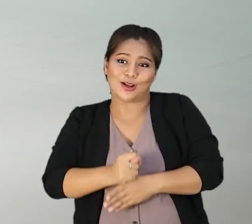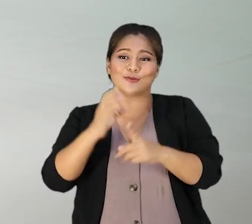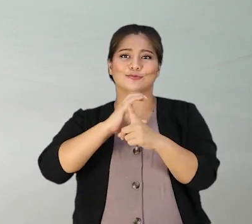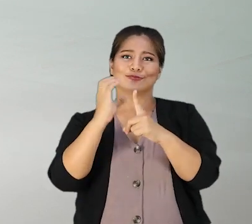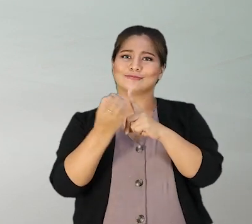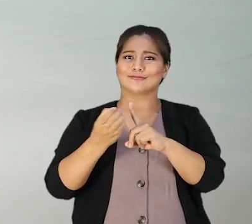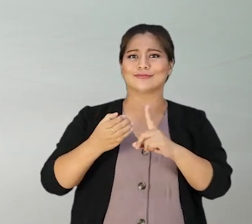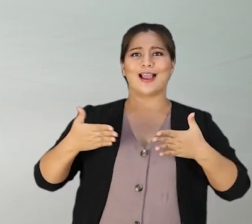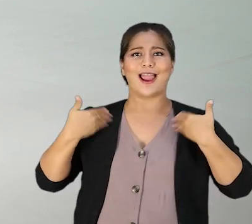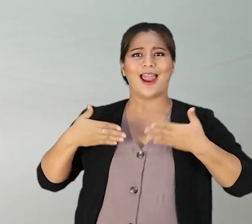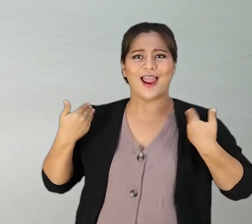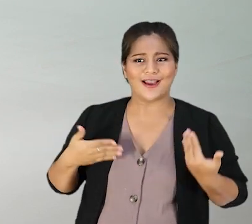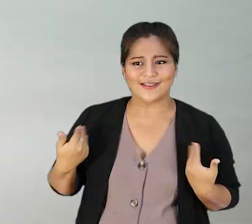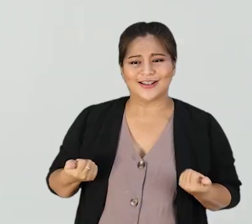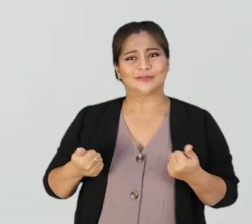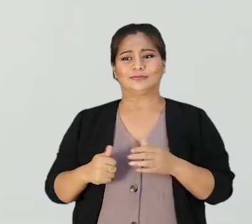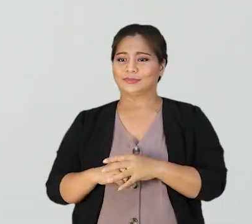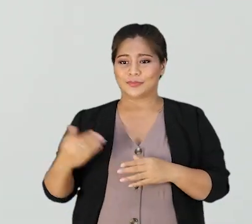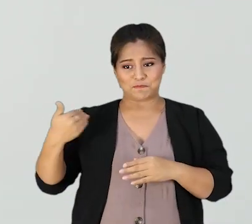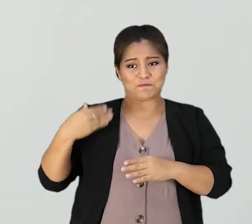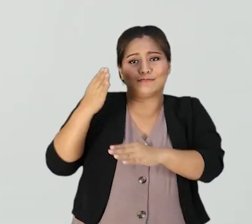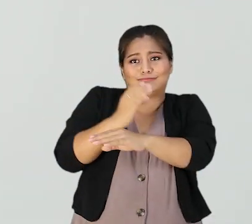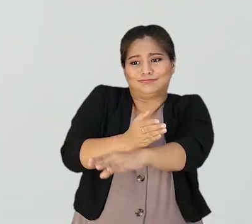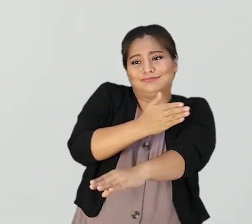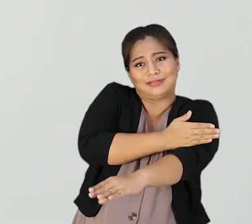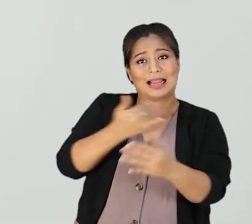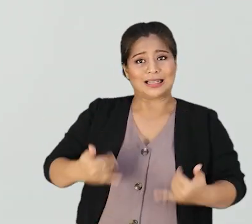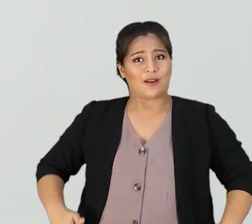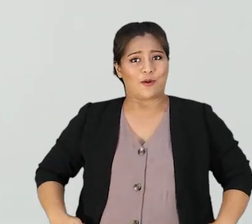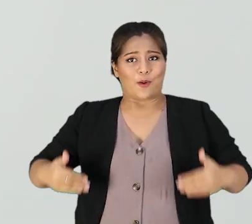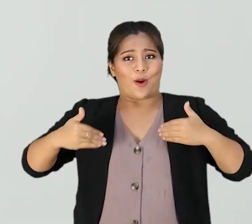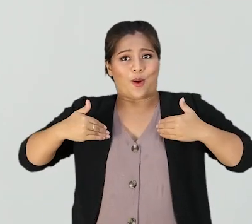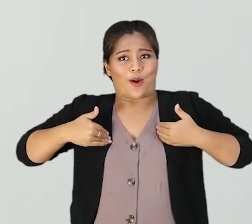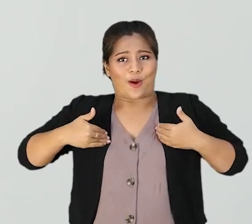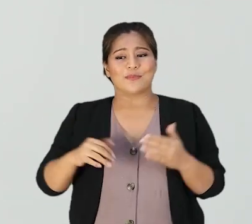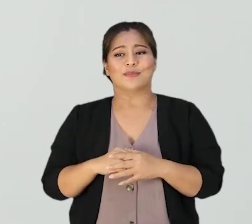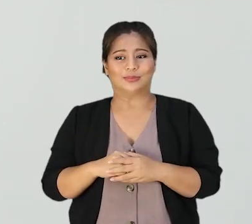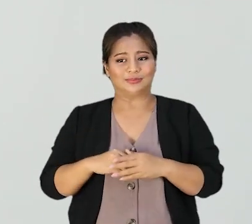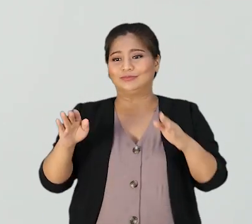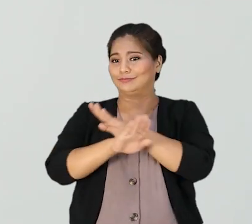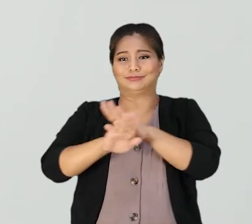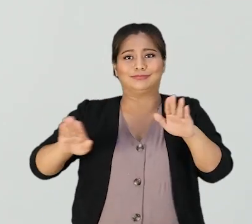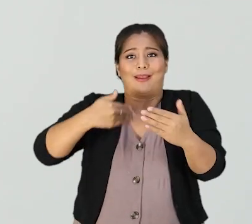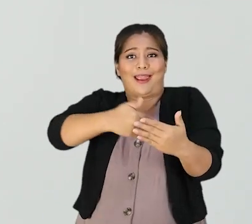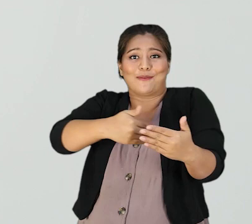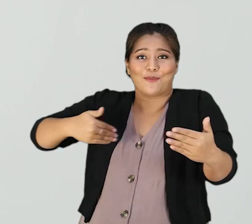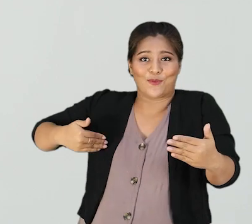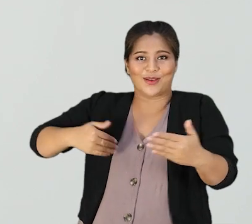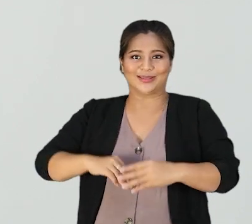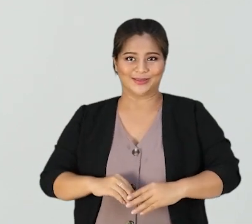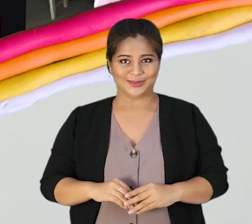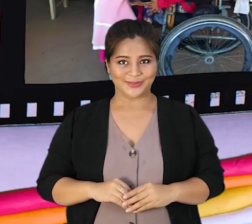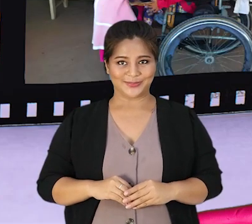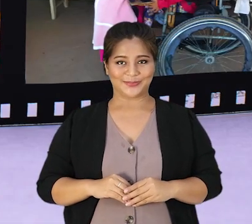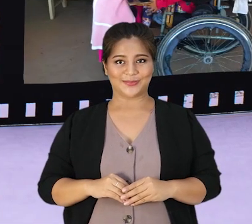weddings, or traditional and cultural events. The village economy has improved, and we live more harmoniously, not as divided